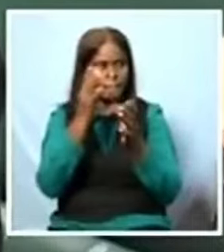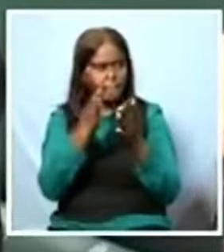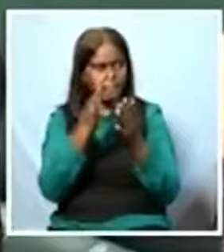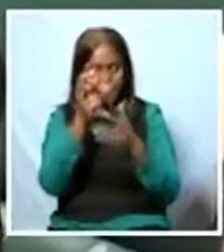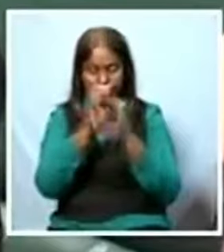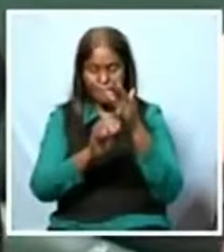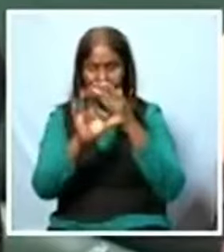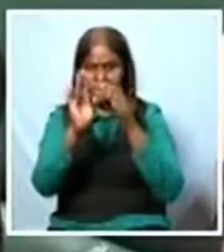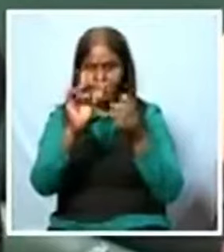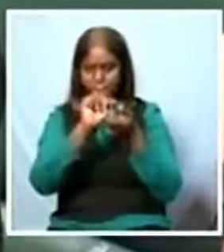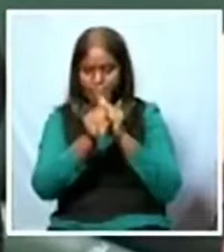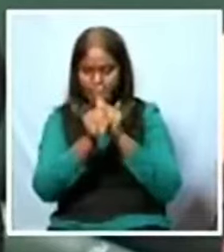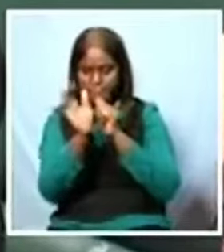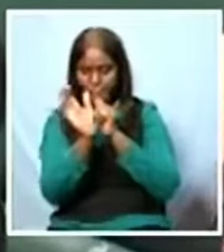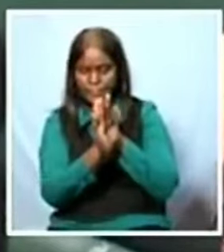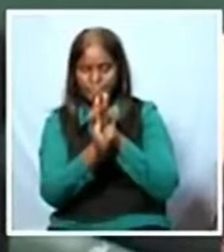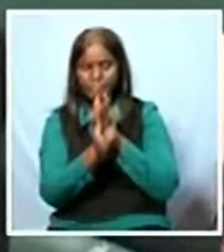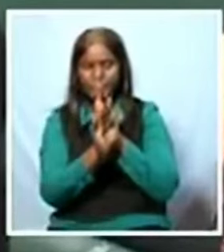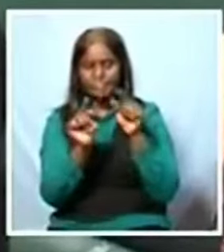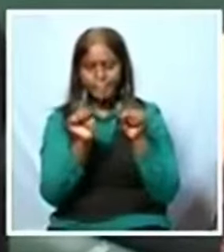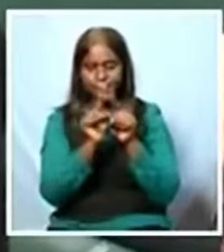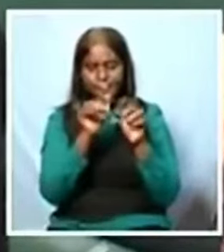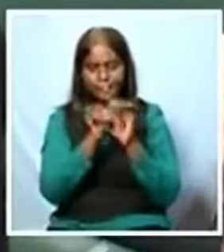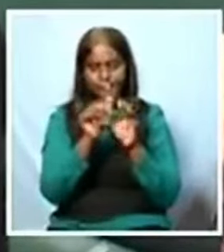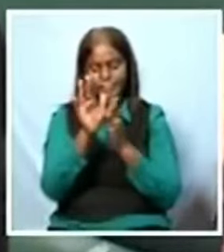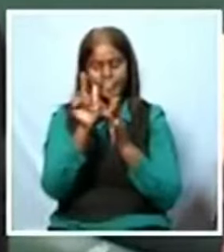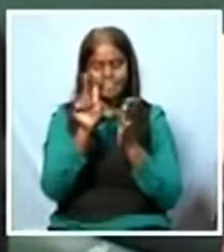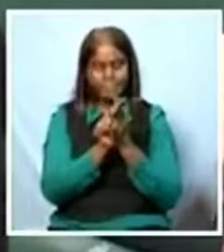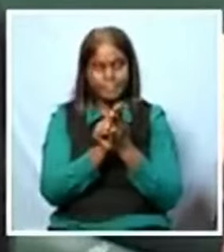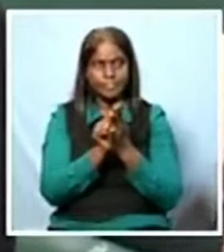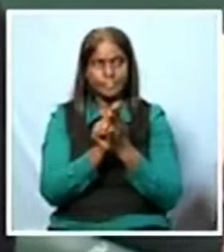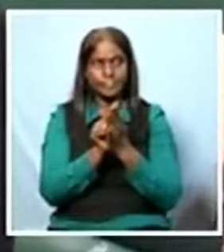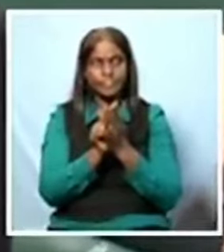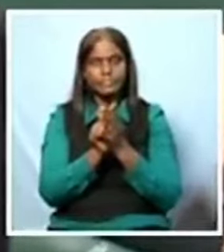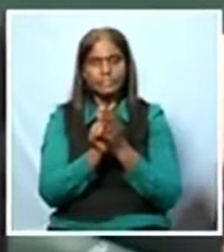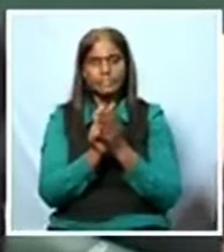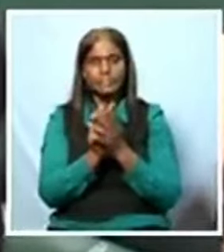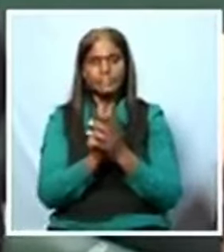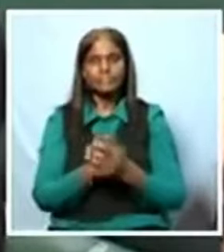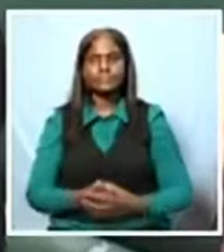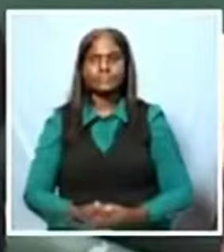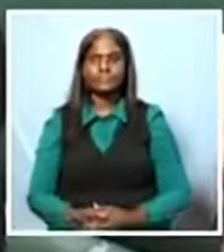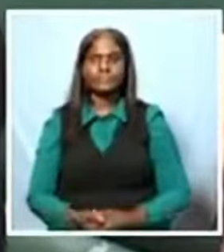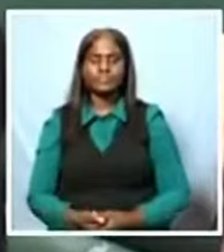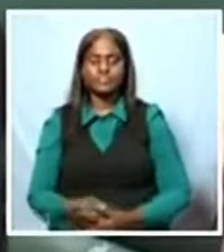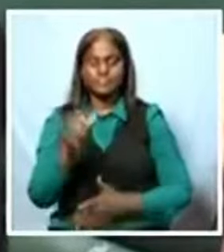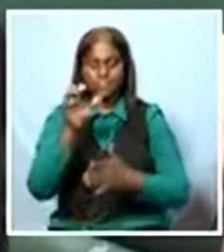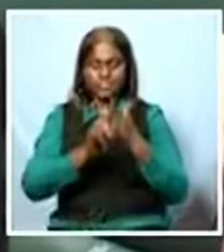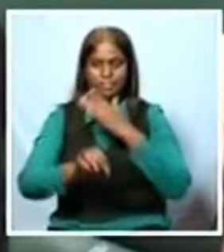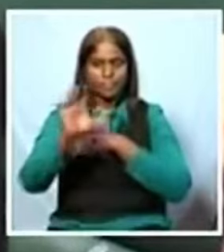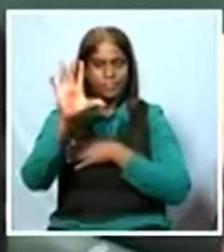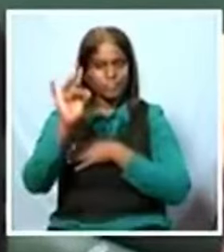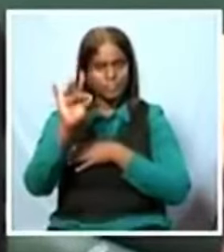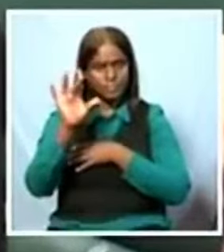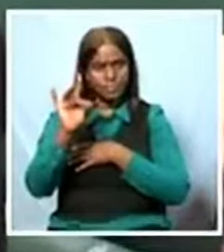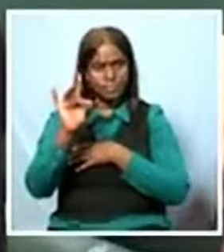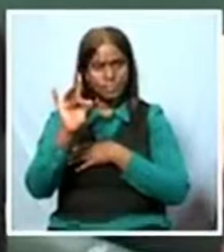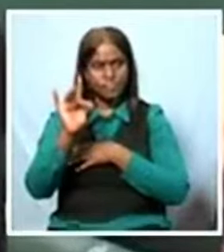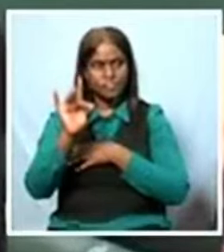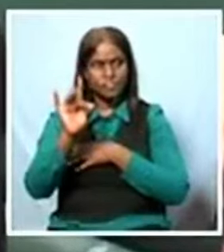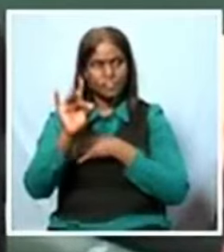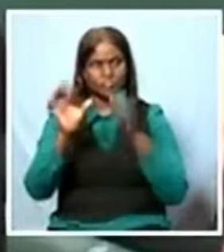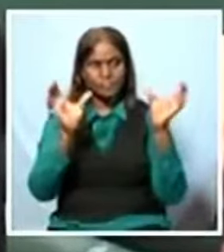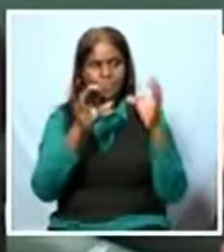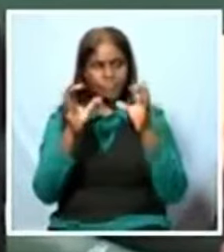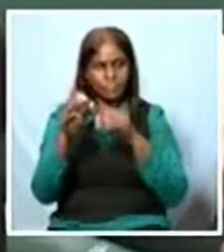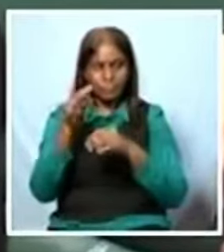Clause 7 as amended is ordered to stand part of the bill. Clause 8, classes